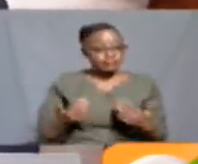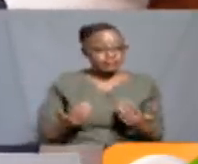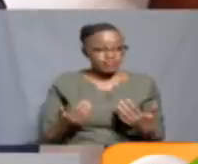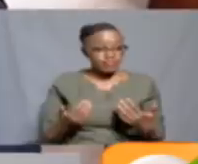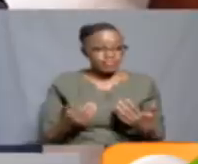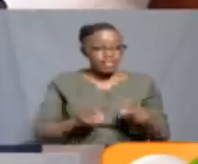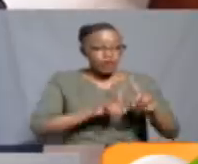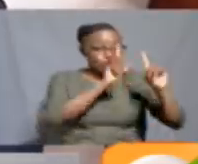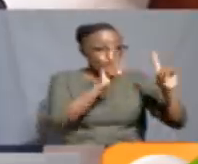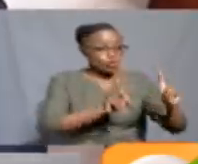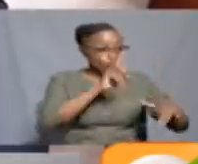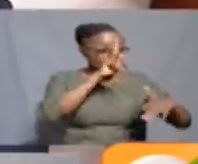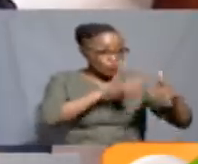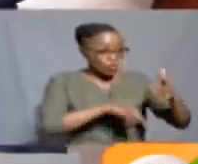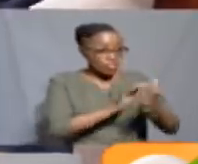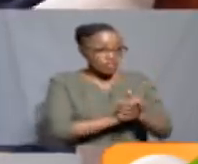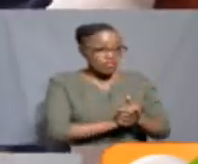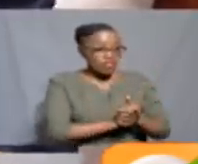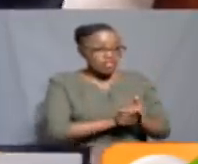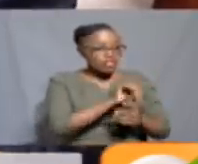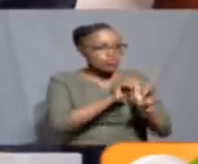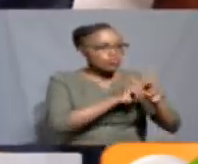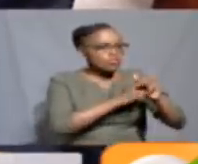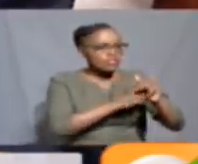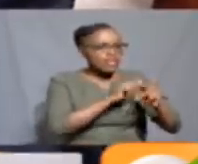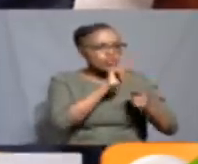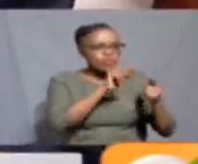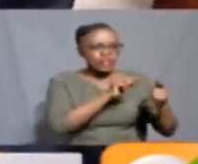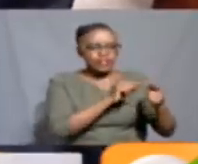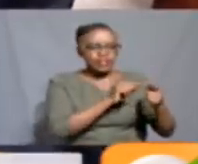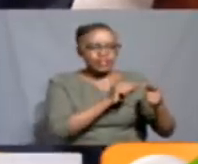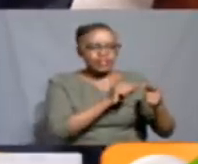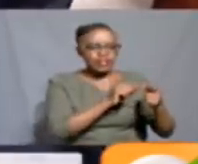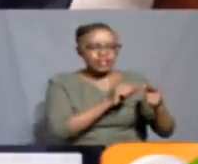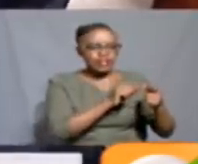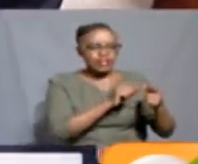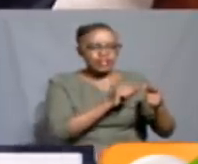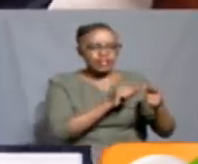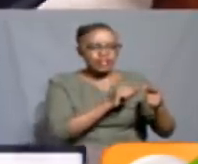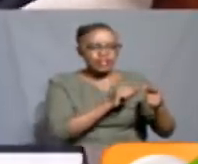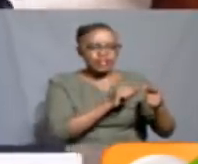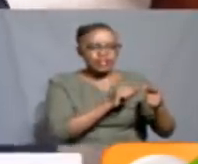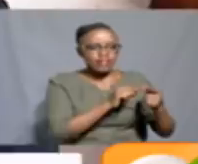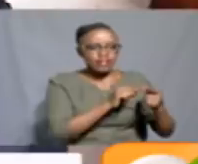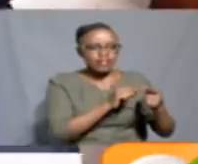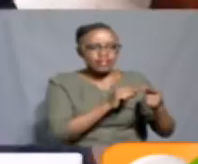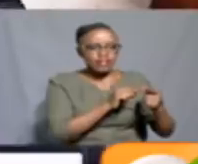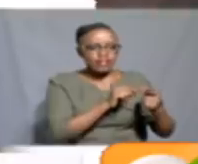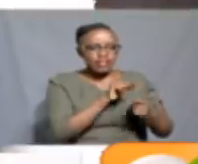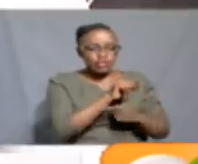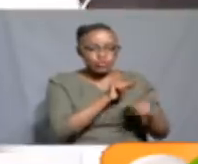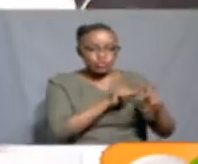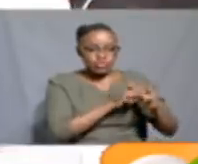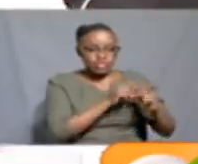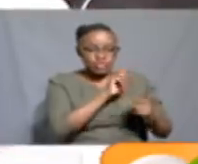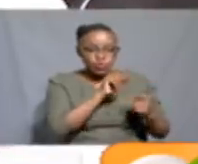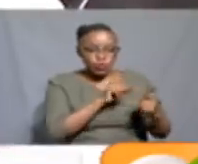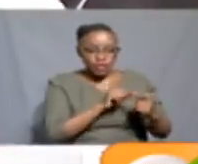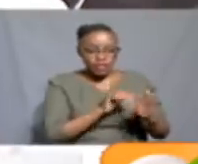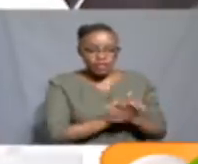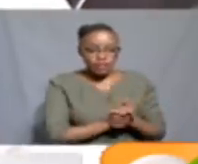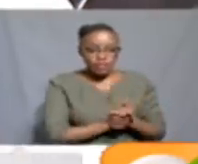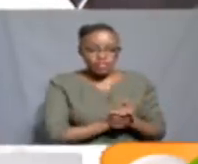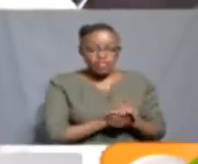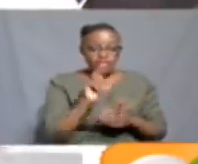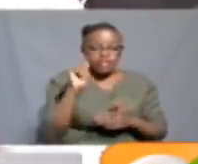The question is that, when do you start? Yeah. How many helicopters are enough? When does